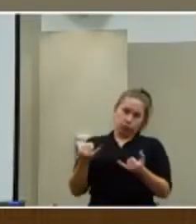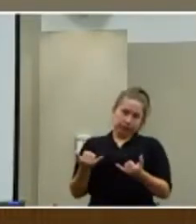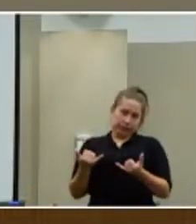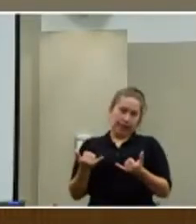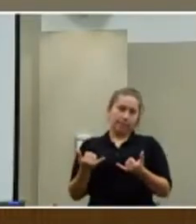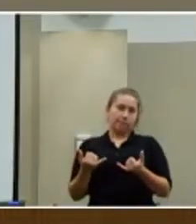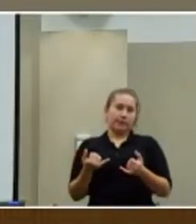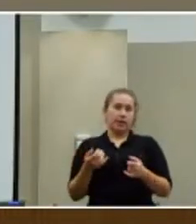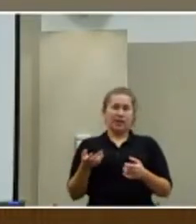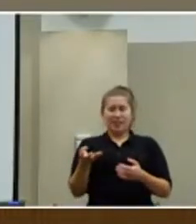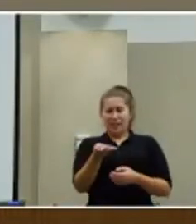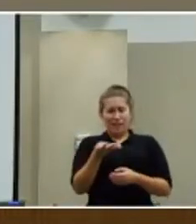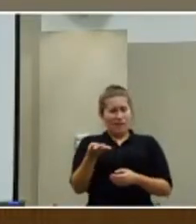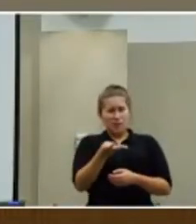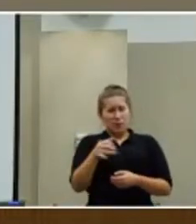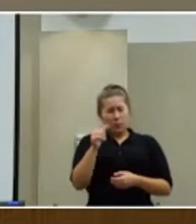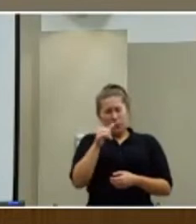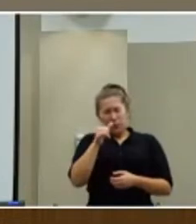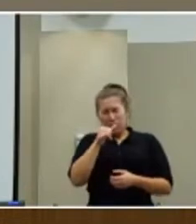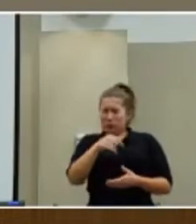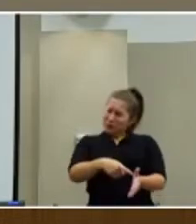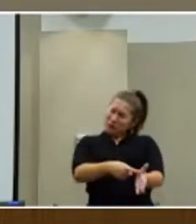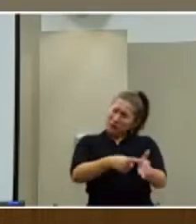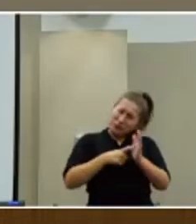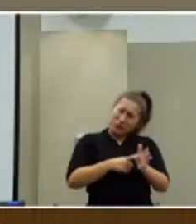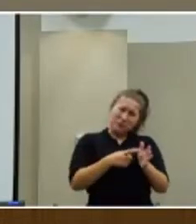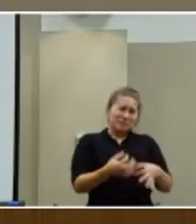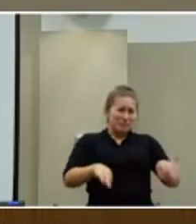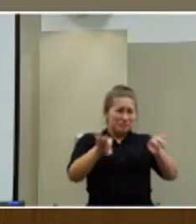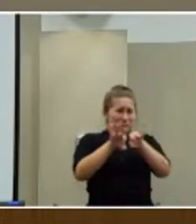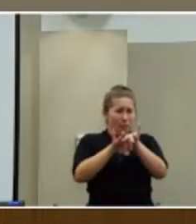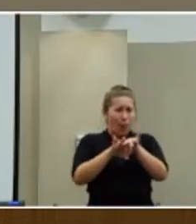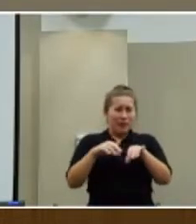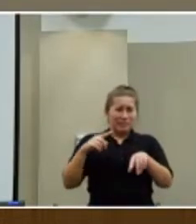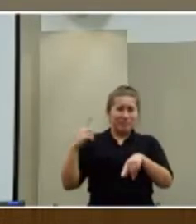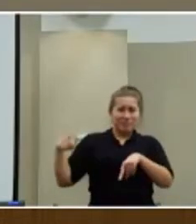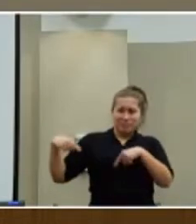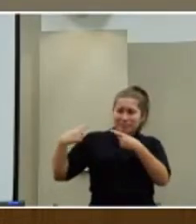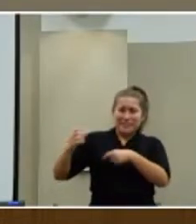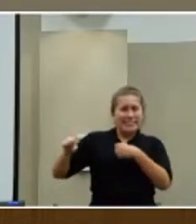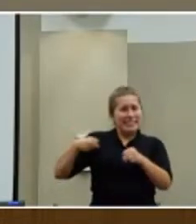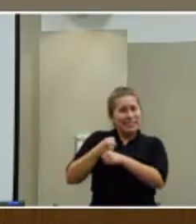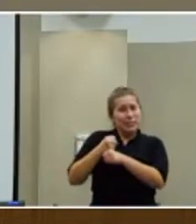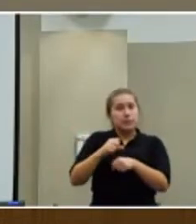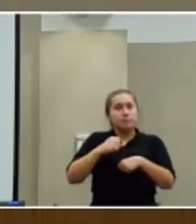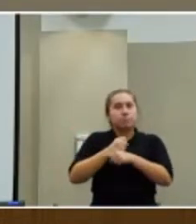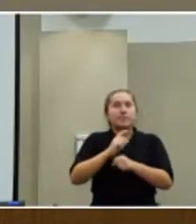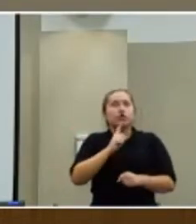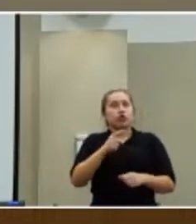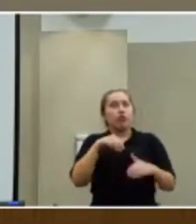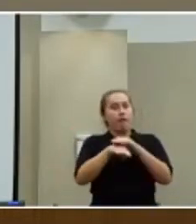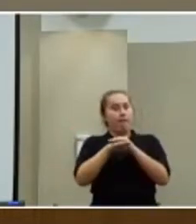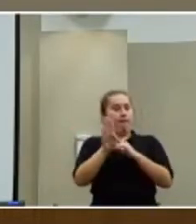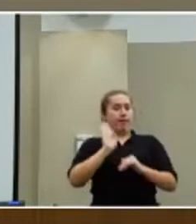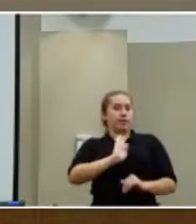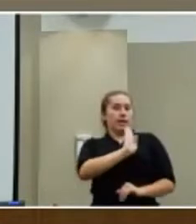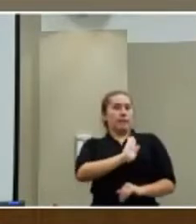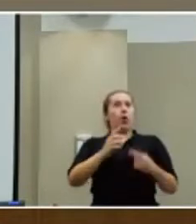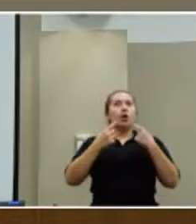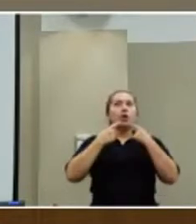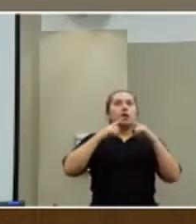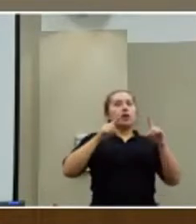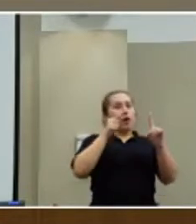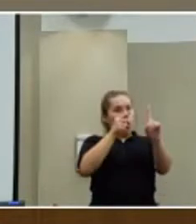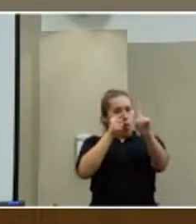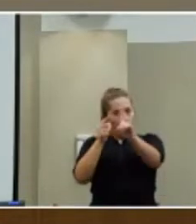the backbone over the last several years of making sure that the United States Access Board carried out the mission